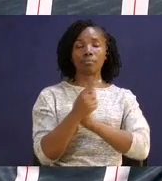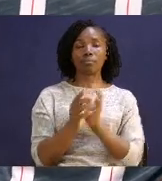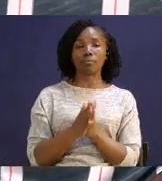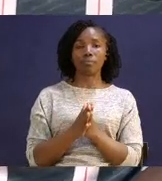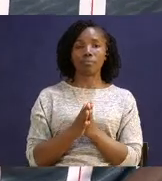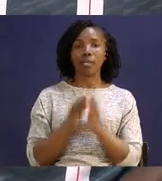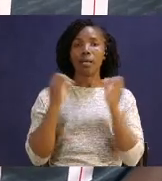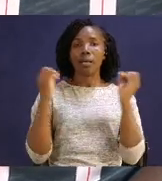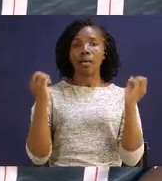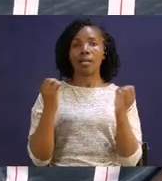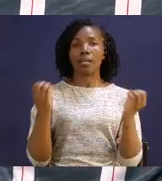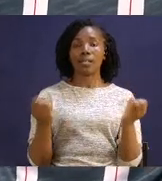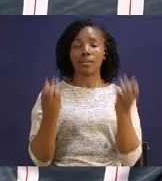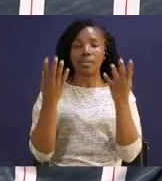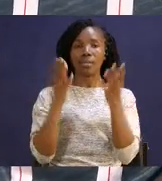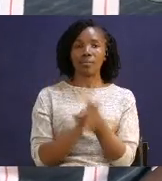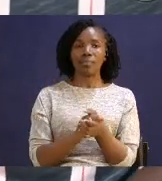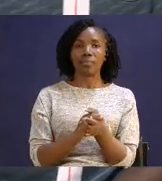Yes. Hallelujah.